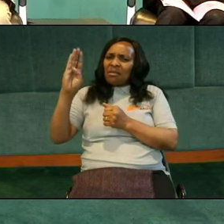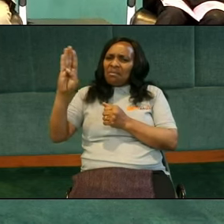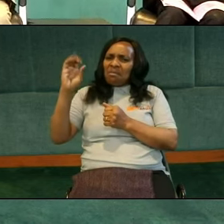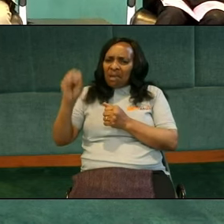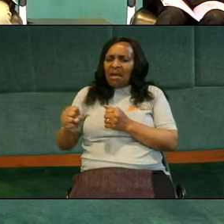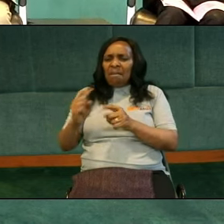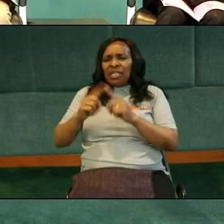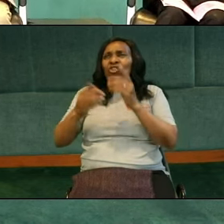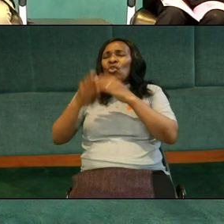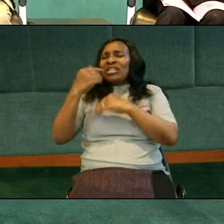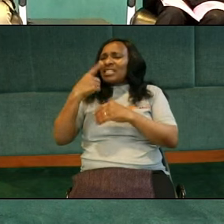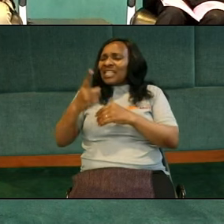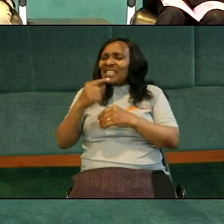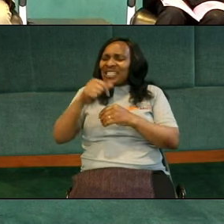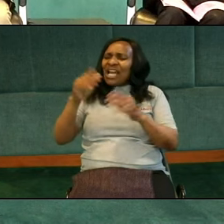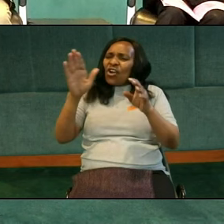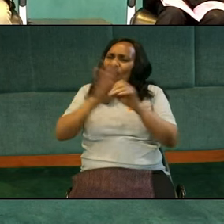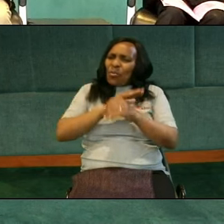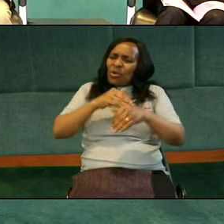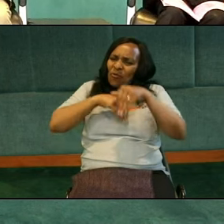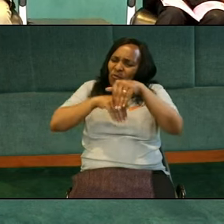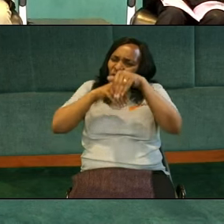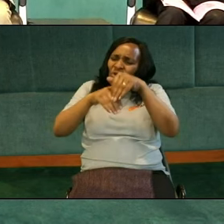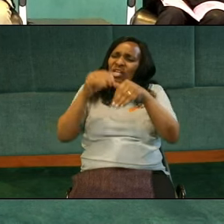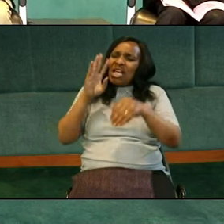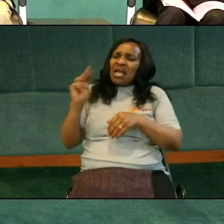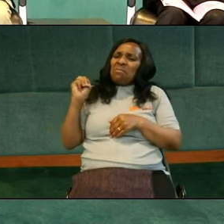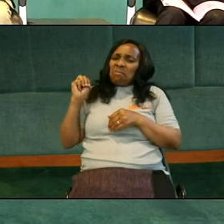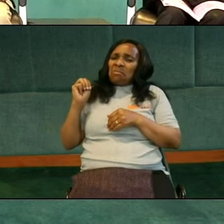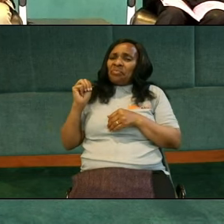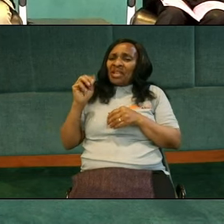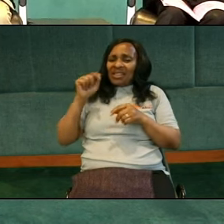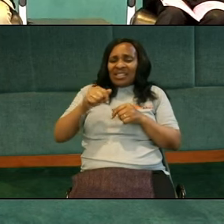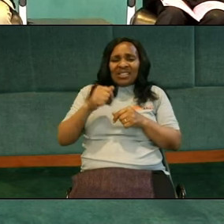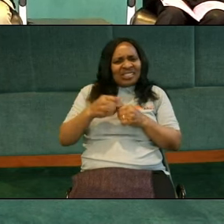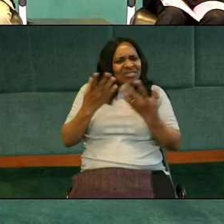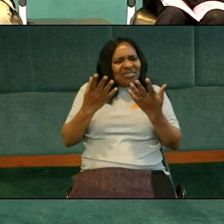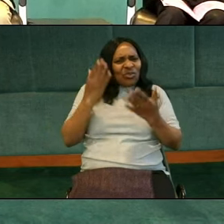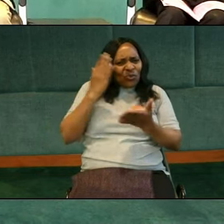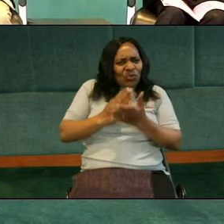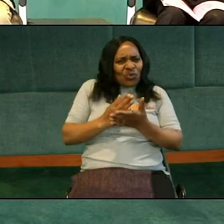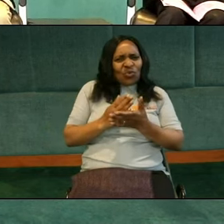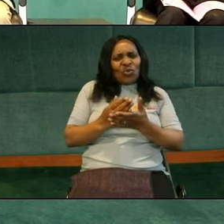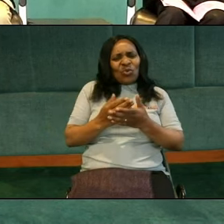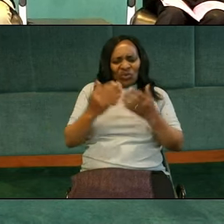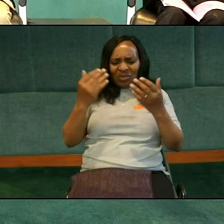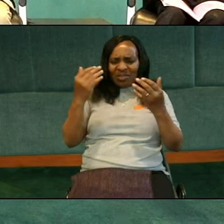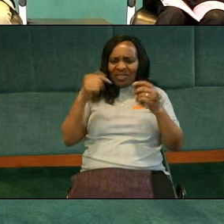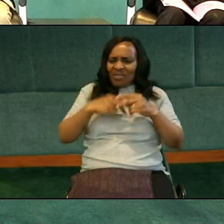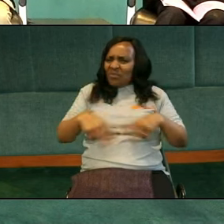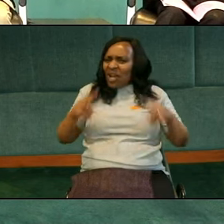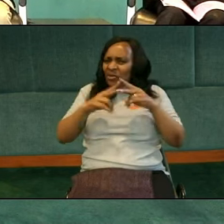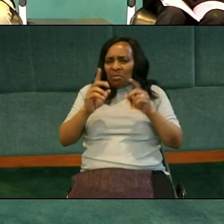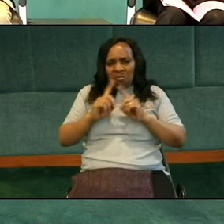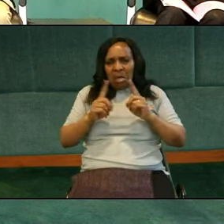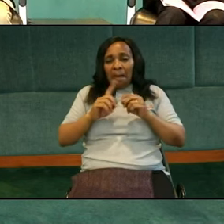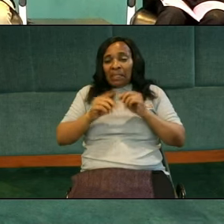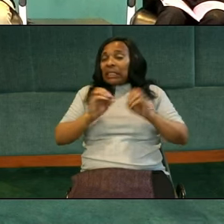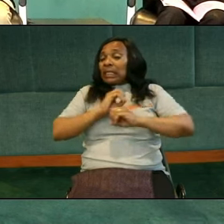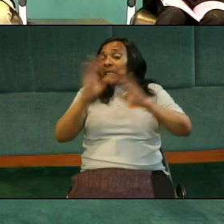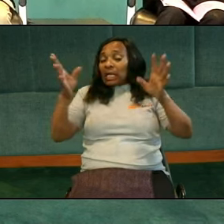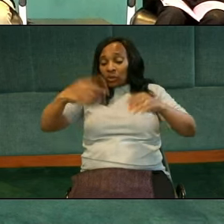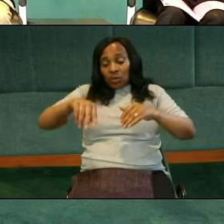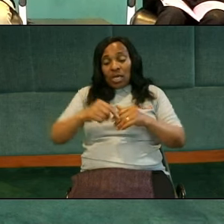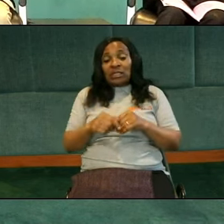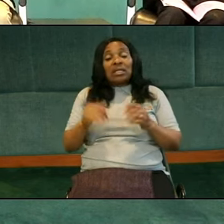that he had completely followed him. Now, this might not sound true at face value, but it's clear to us